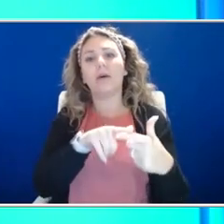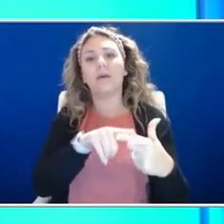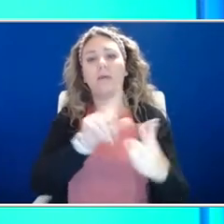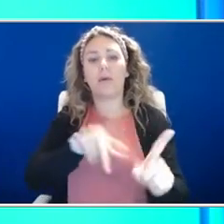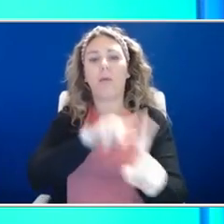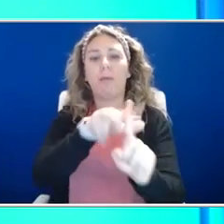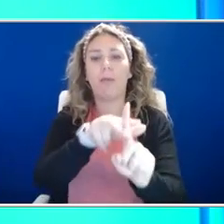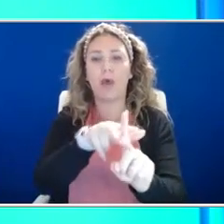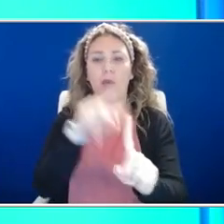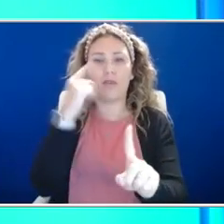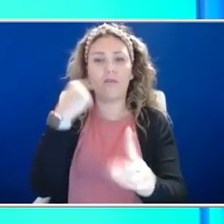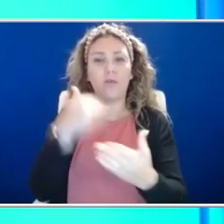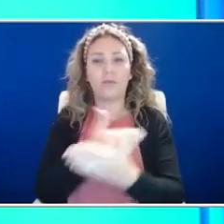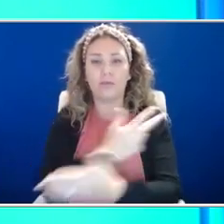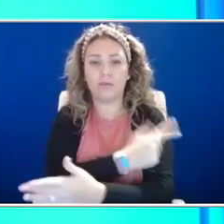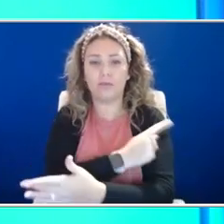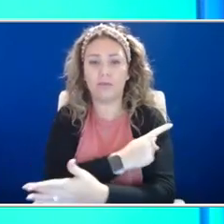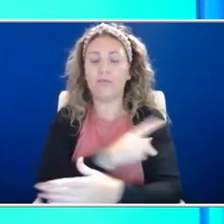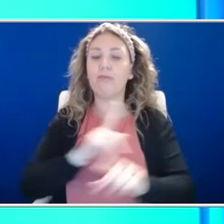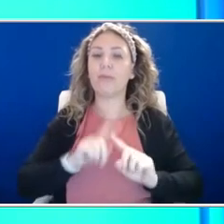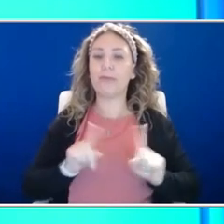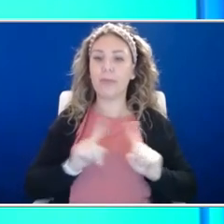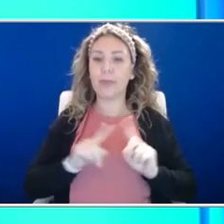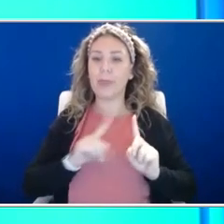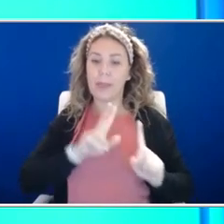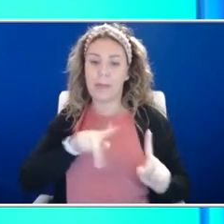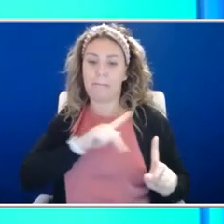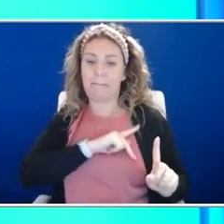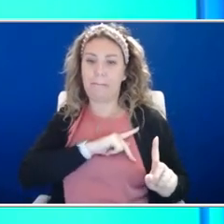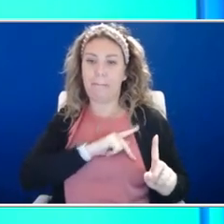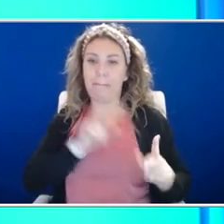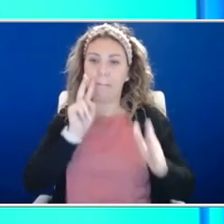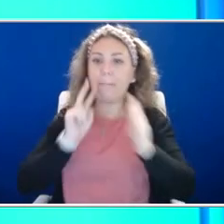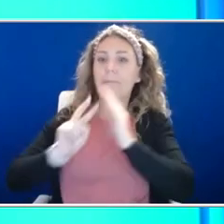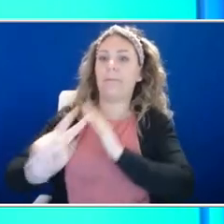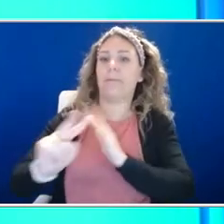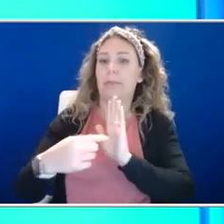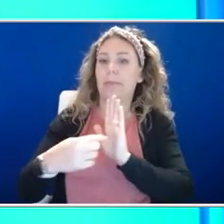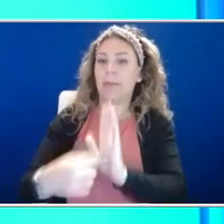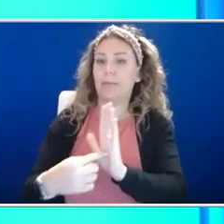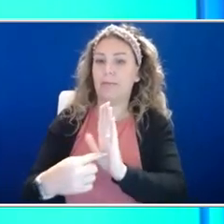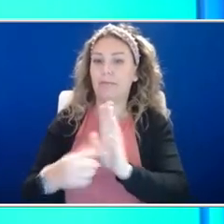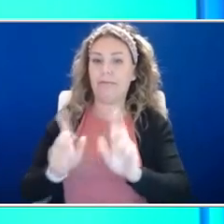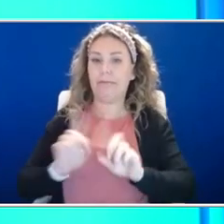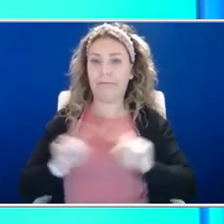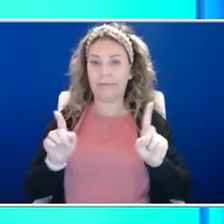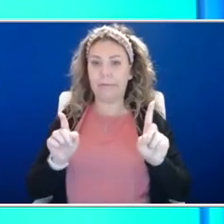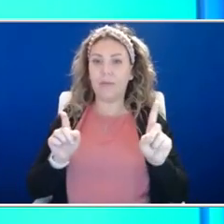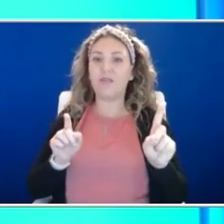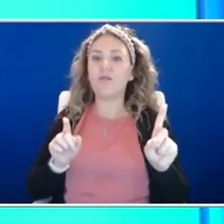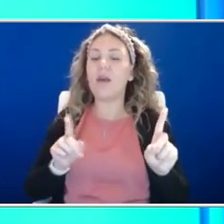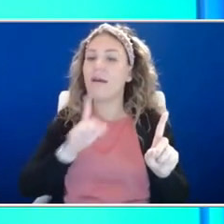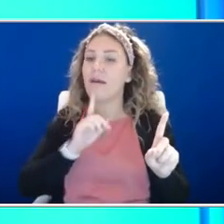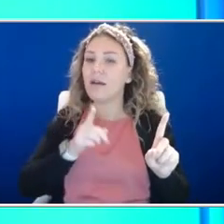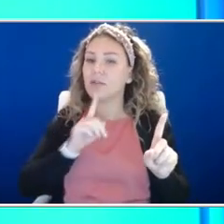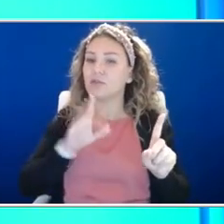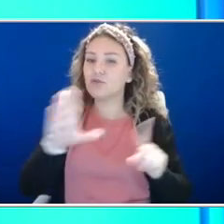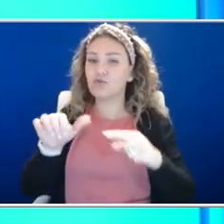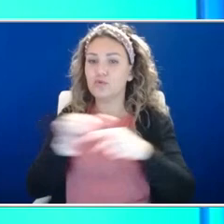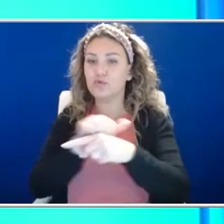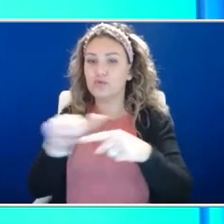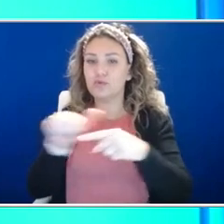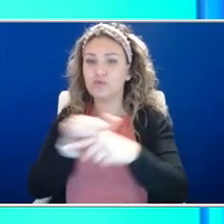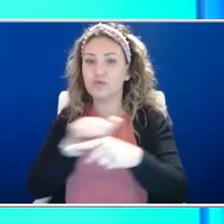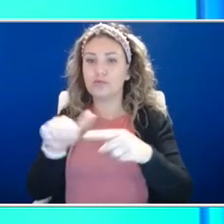patient. But for personalized prediction modeling, the difference is actually you're training a model dynamically